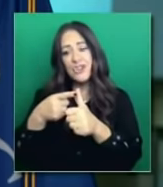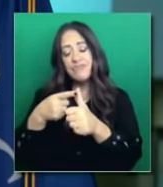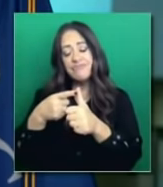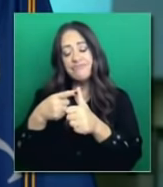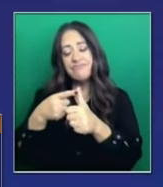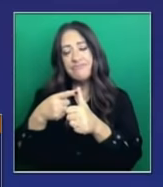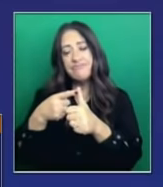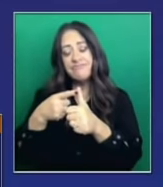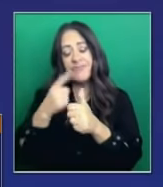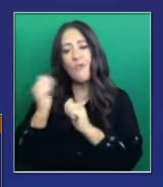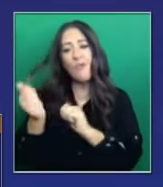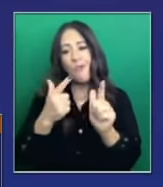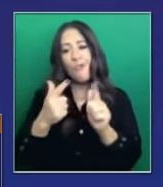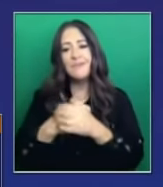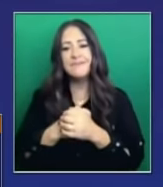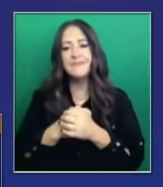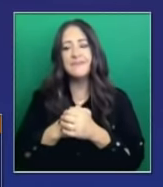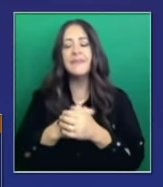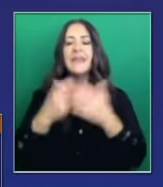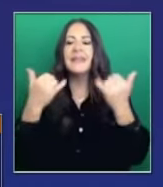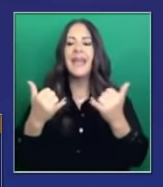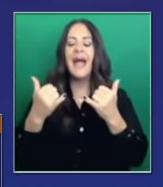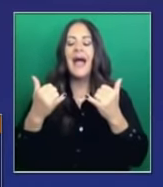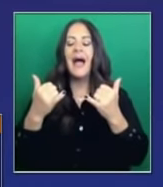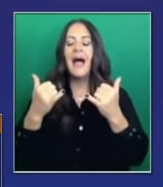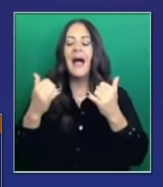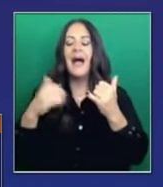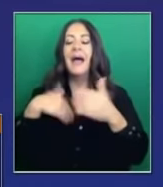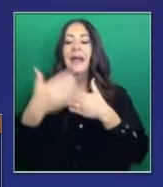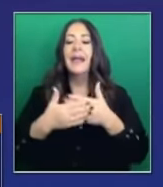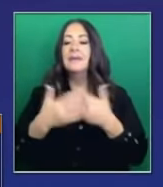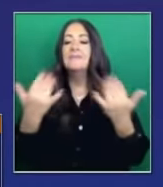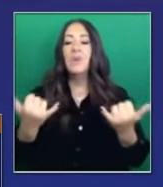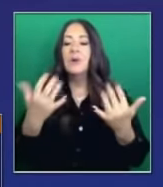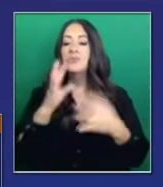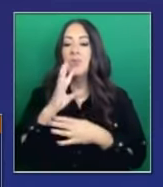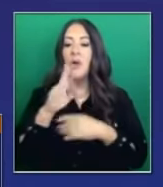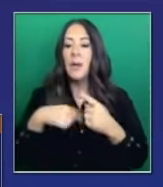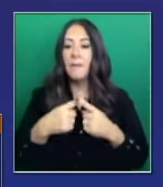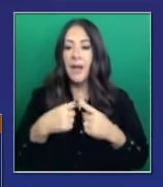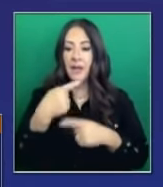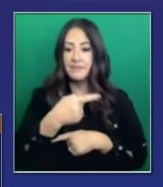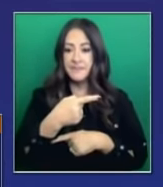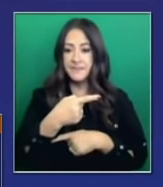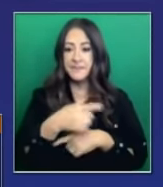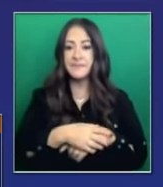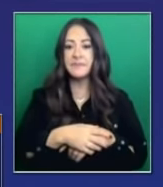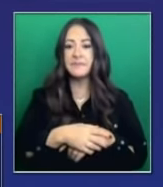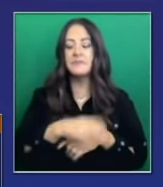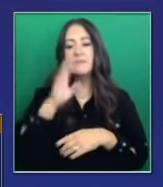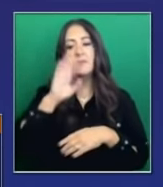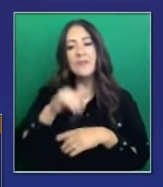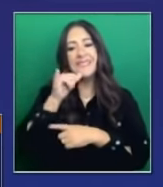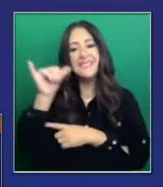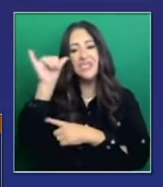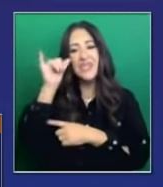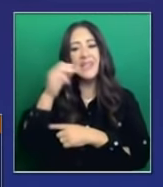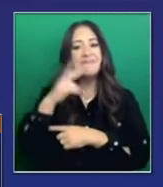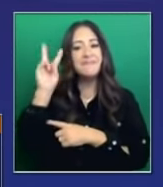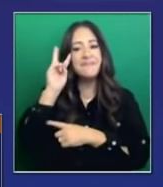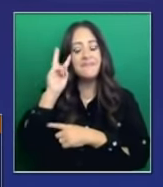me just briefly talk about our case numbers. We're trending a little below the 7-day average. This is good news. We talked yesterday, the day before, Dr. Galli